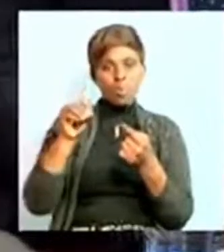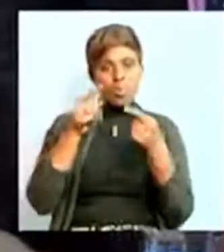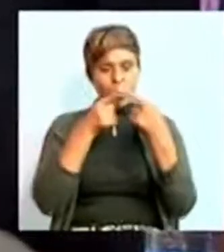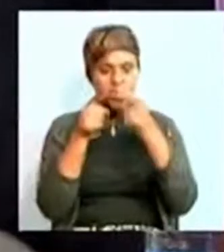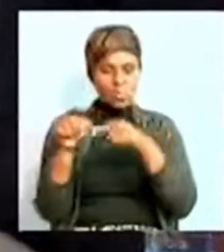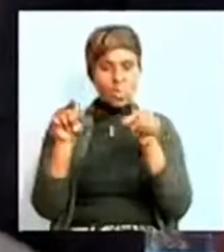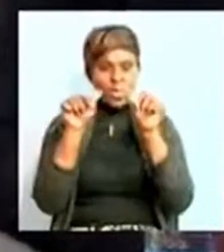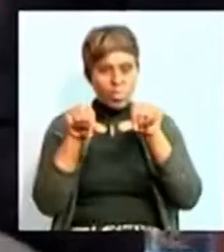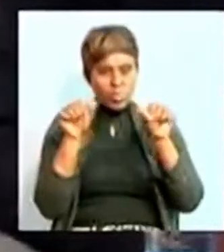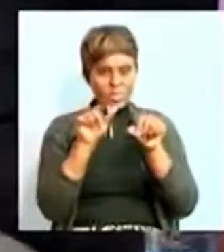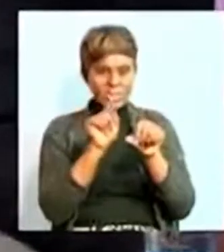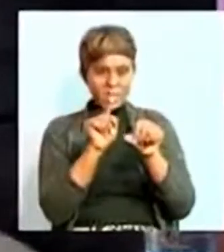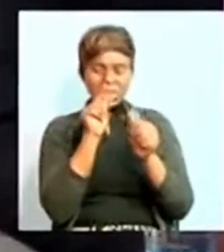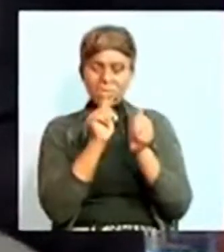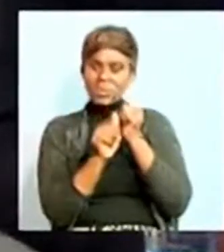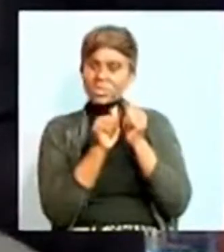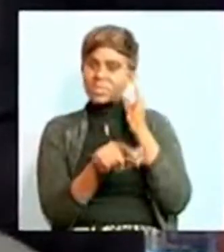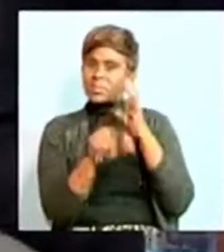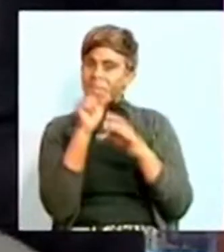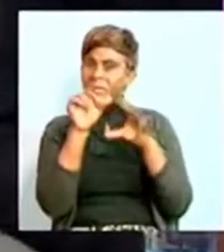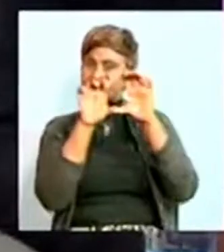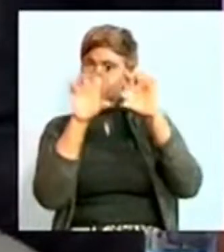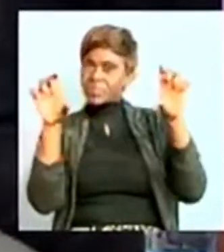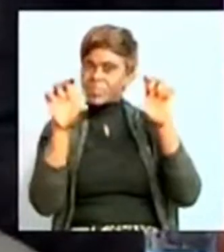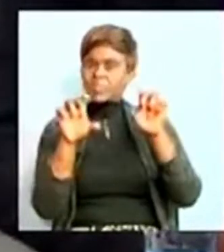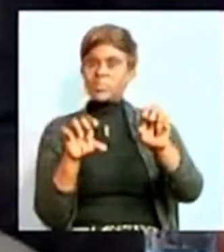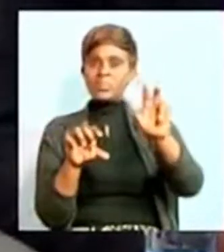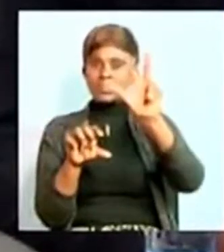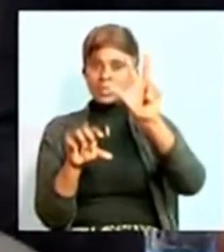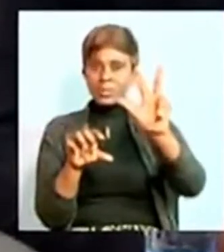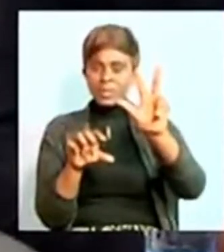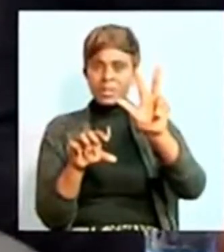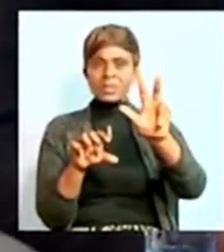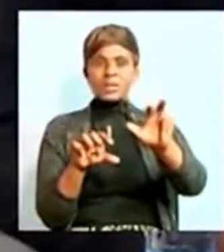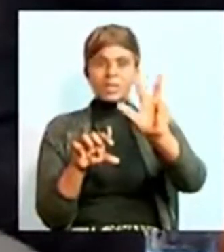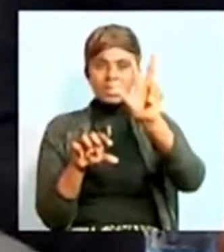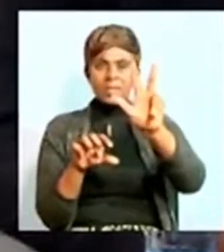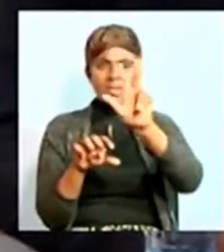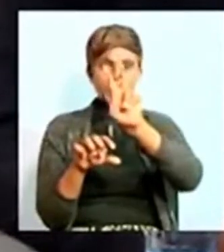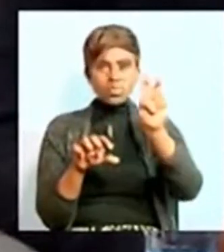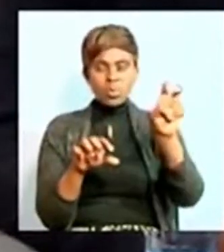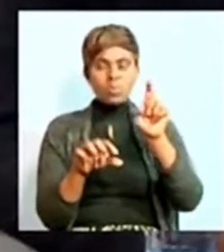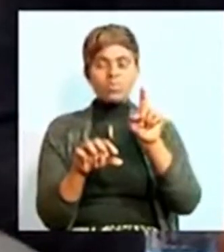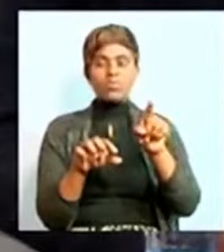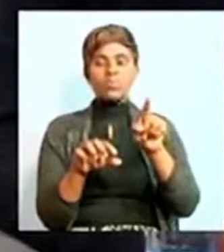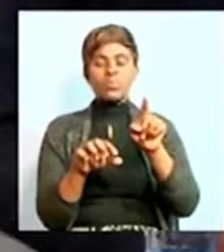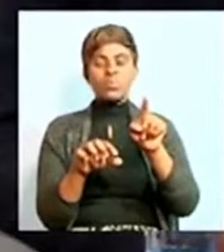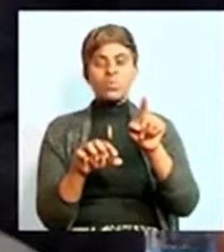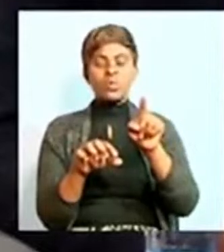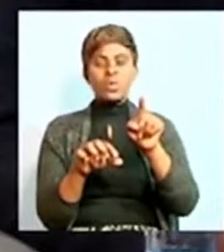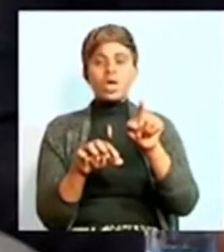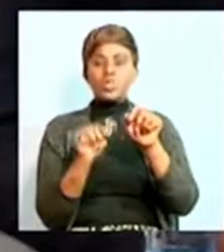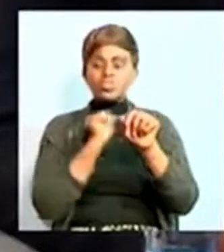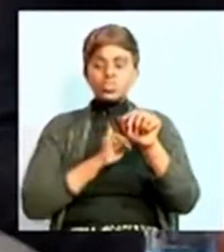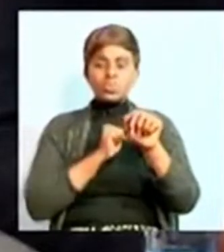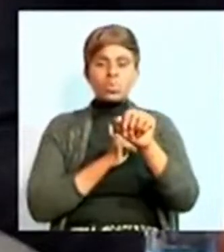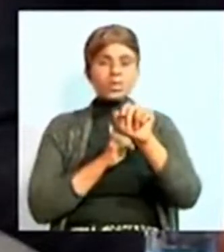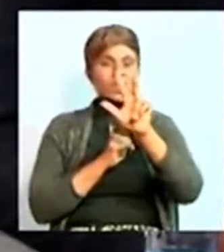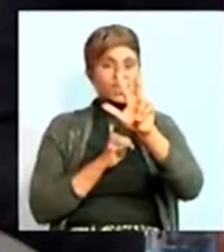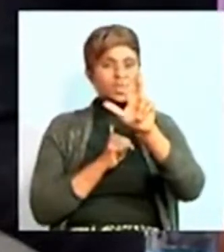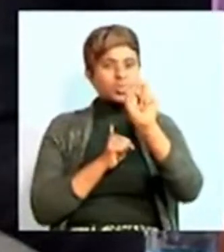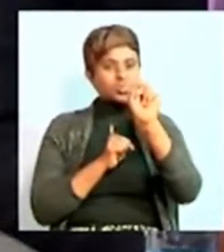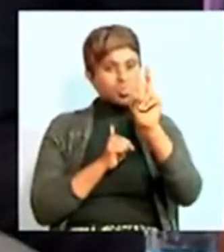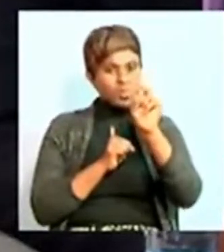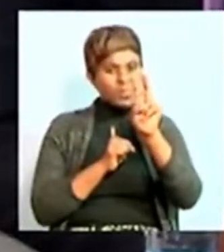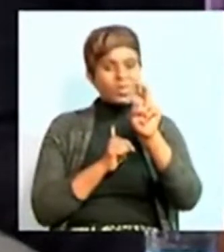findings, which should be found on paragraph 312, and appendices 1,